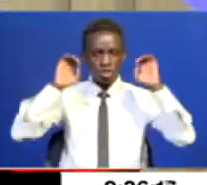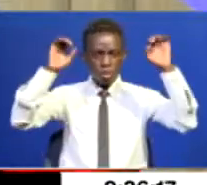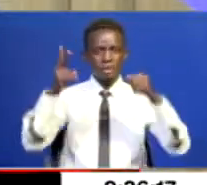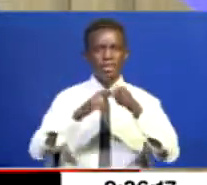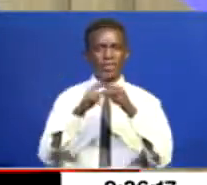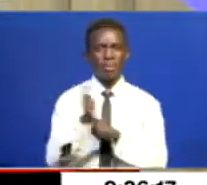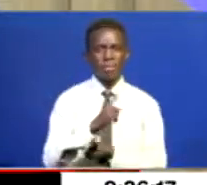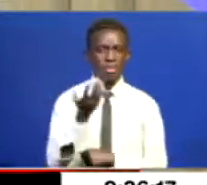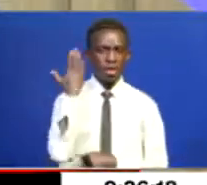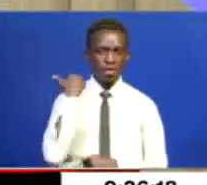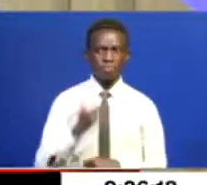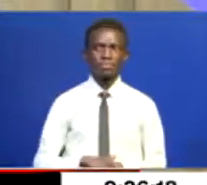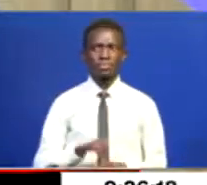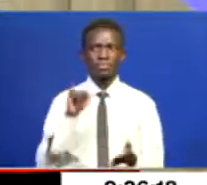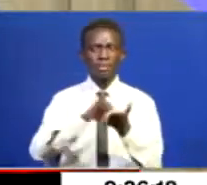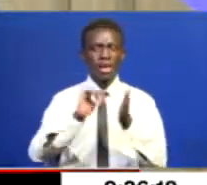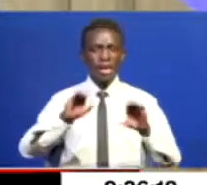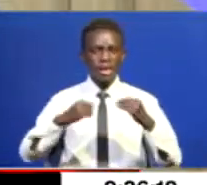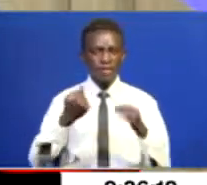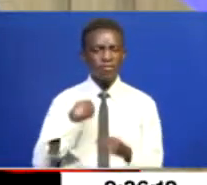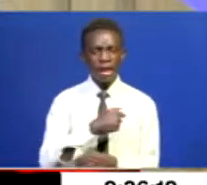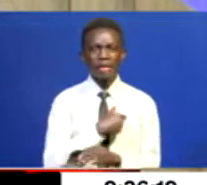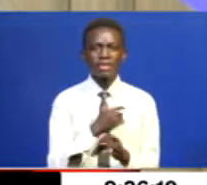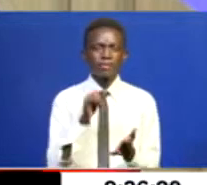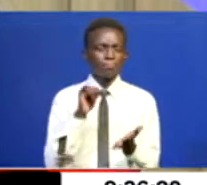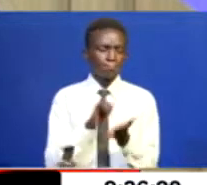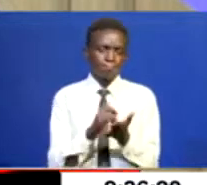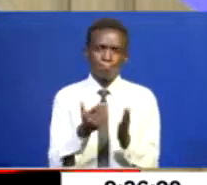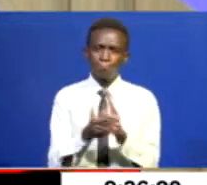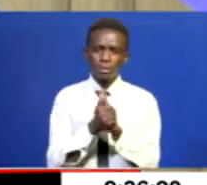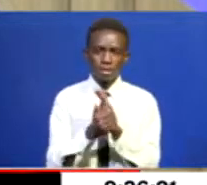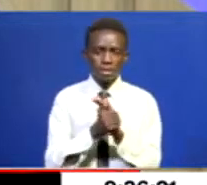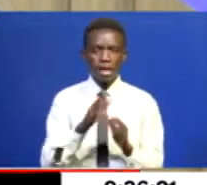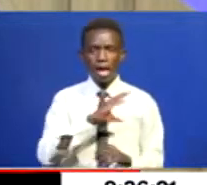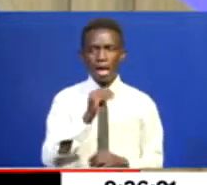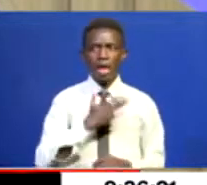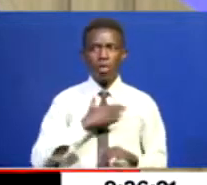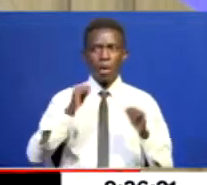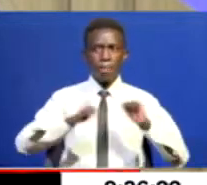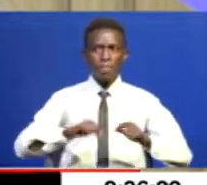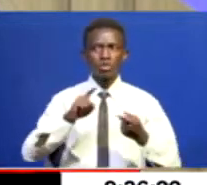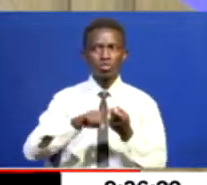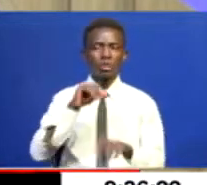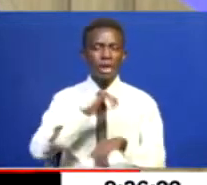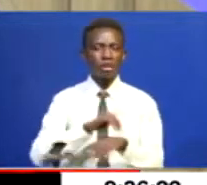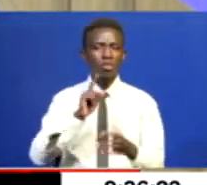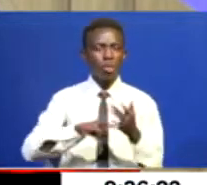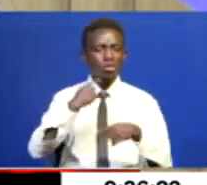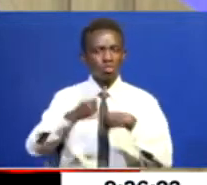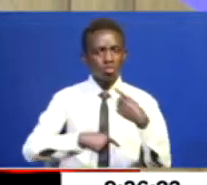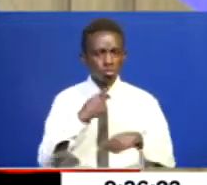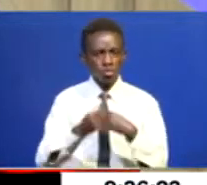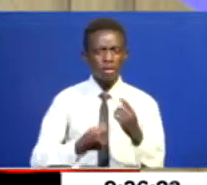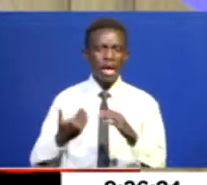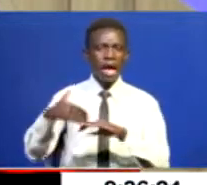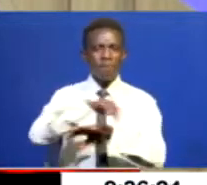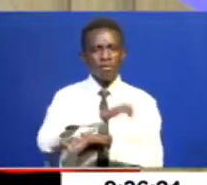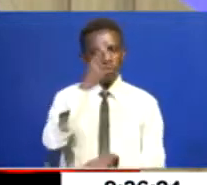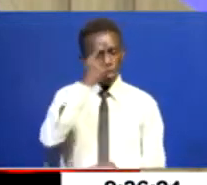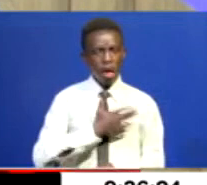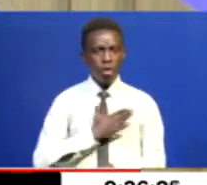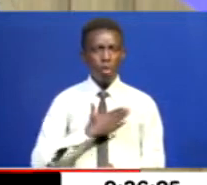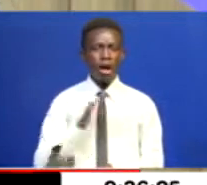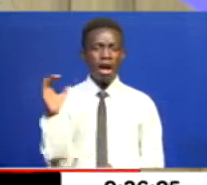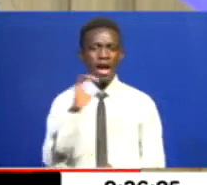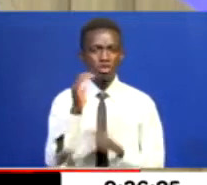that will give us quite a bit of scale in our ability to get what is called contiguous coverage for our customers and be able to